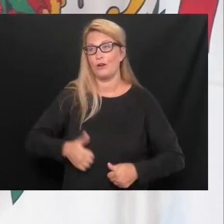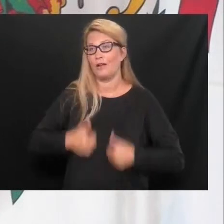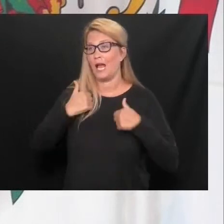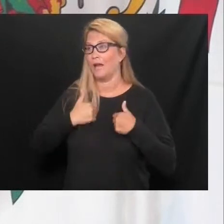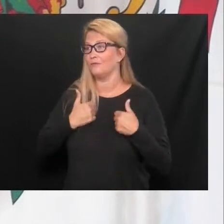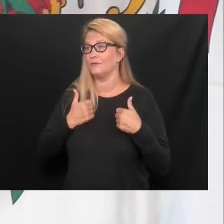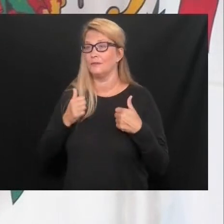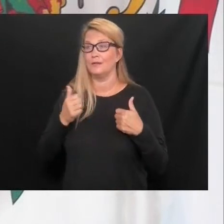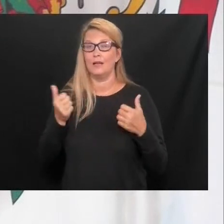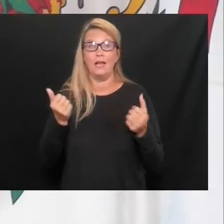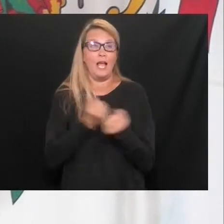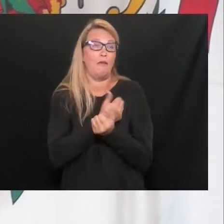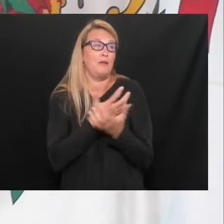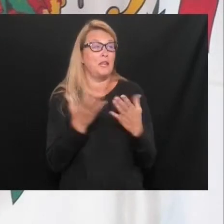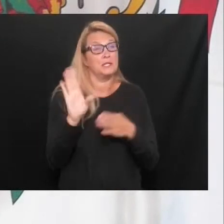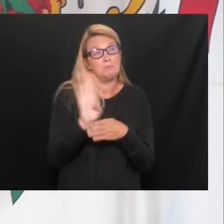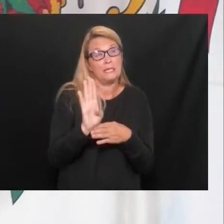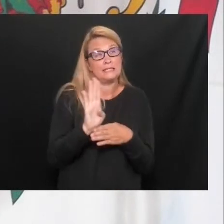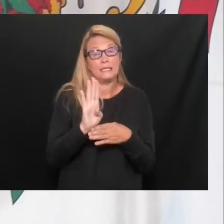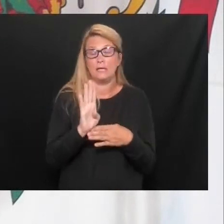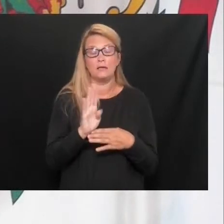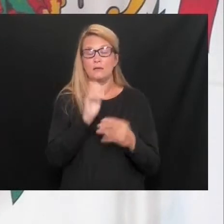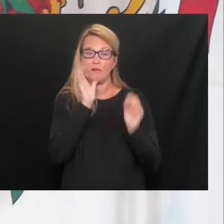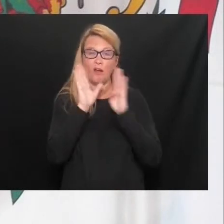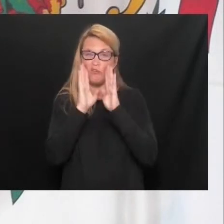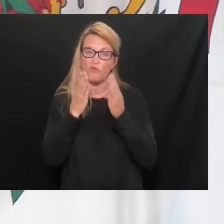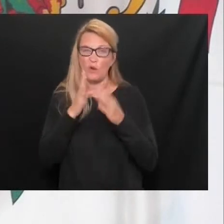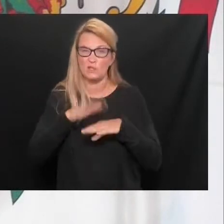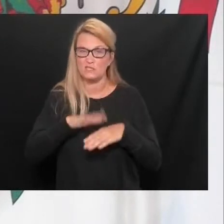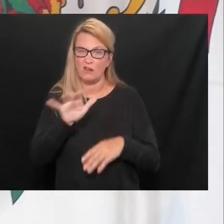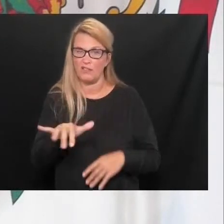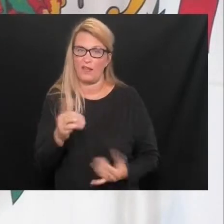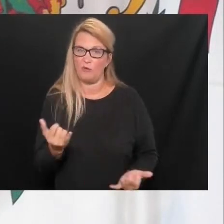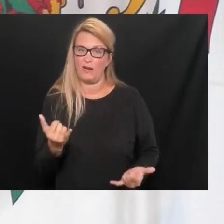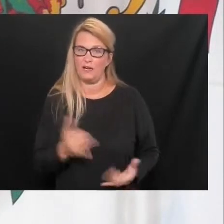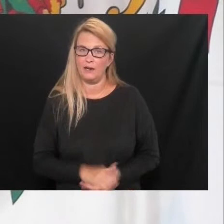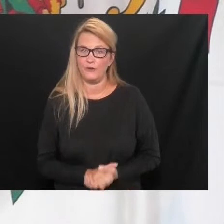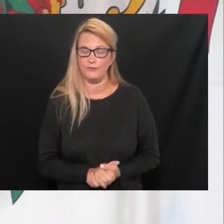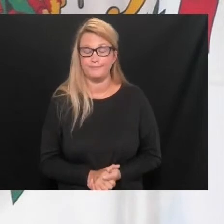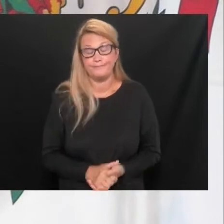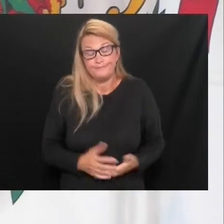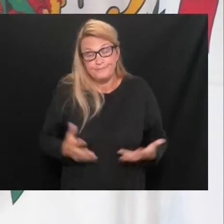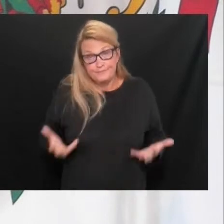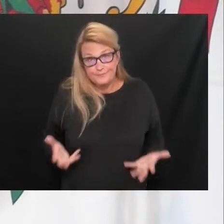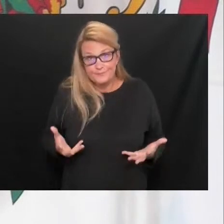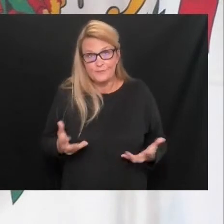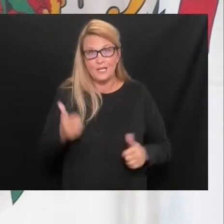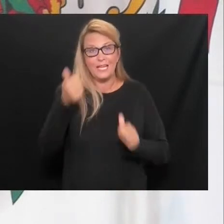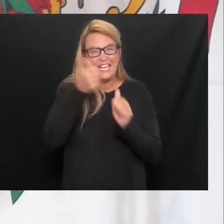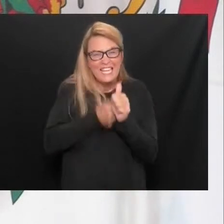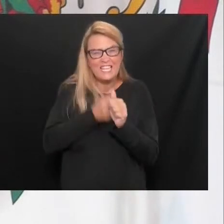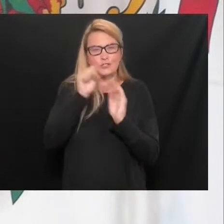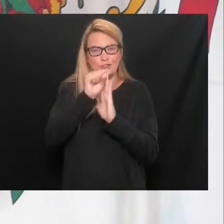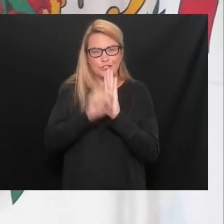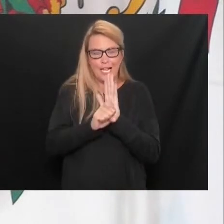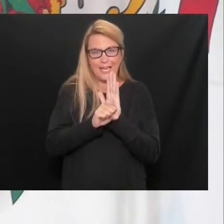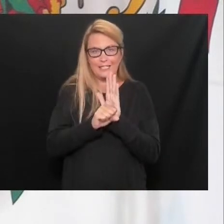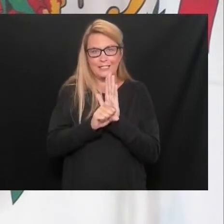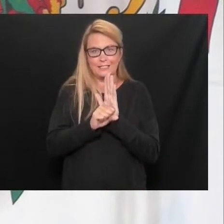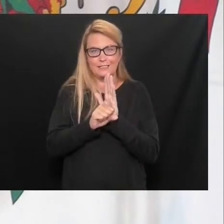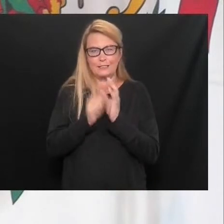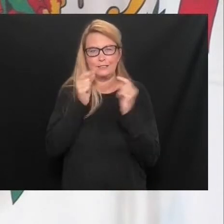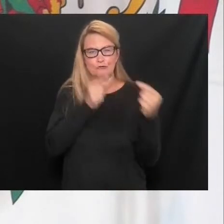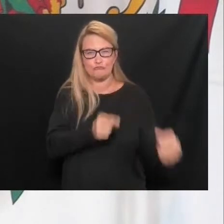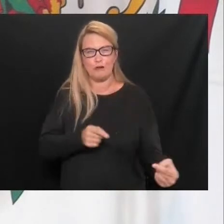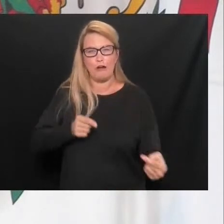to get across the finish line. You know, Paul, every state is dealing